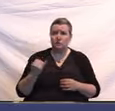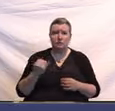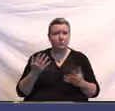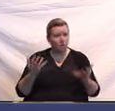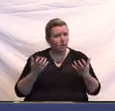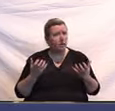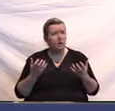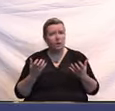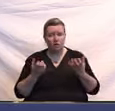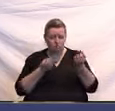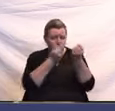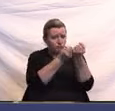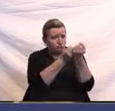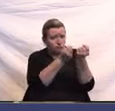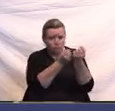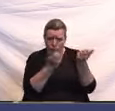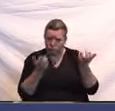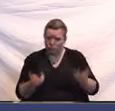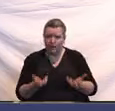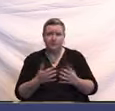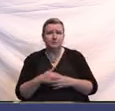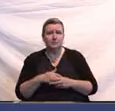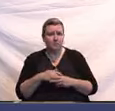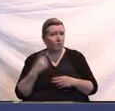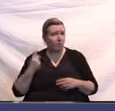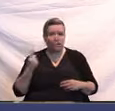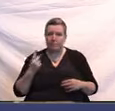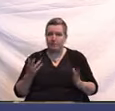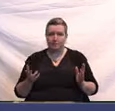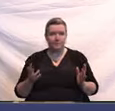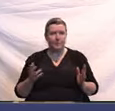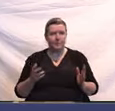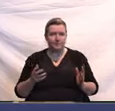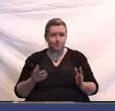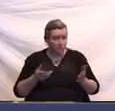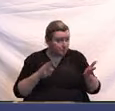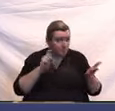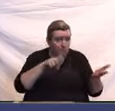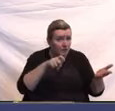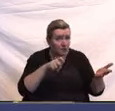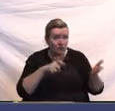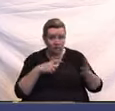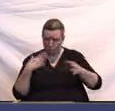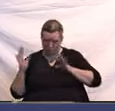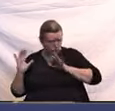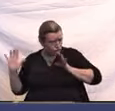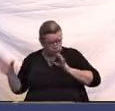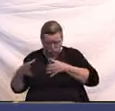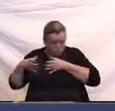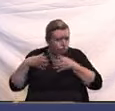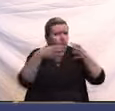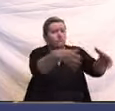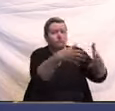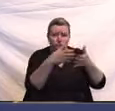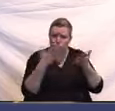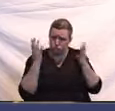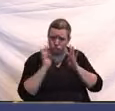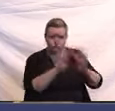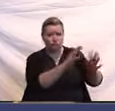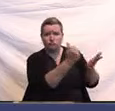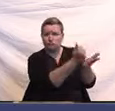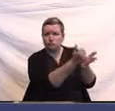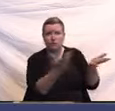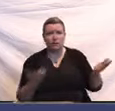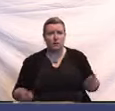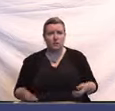We're invariably at or near the head of the class every time out and being there to help other states. Any color you've got on that, Pat.